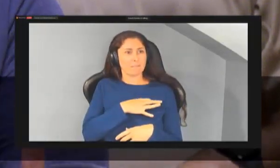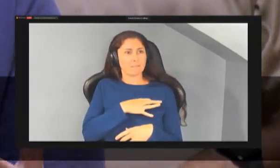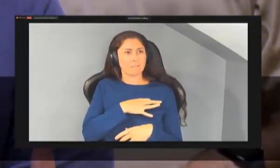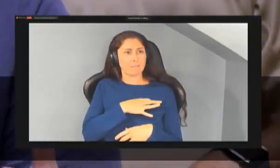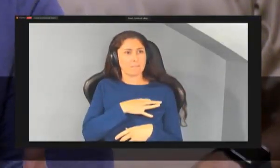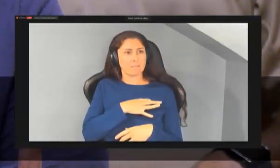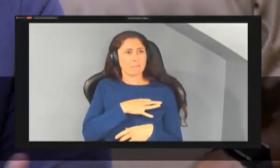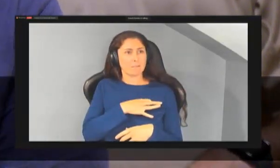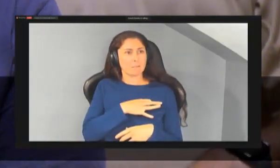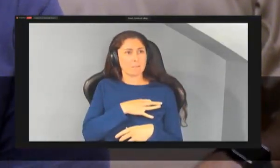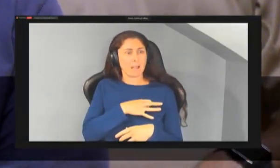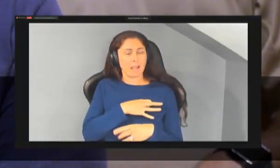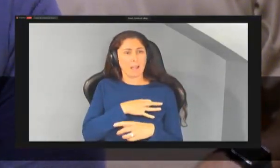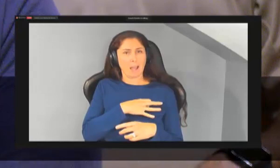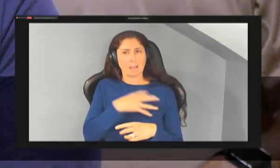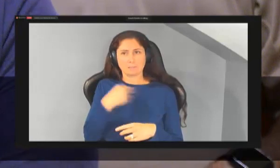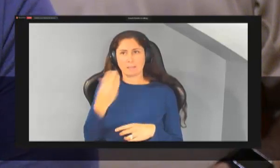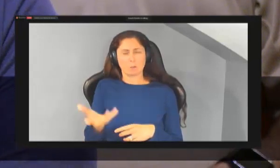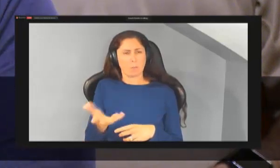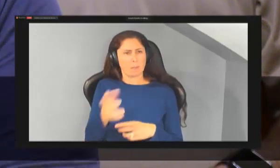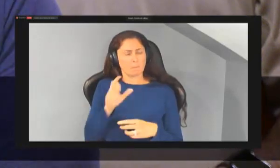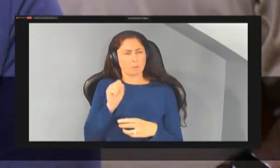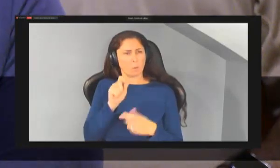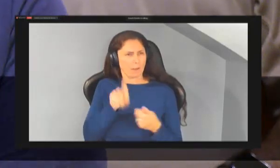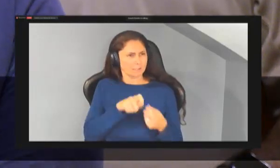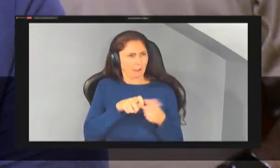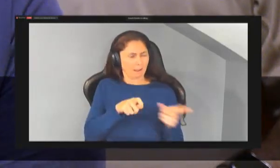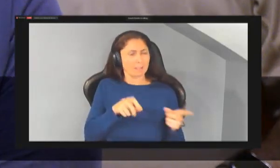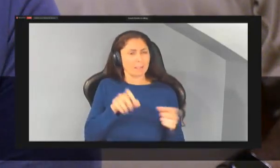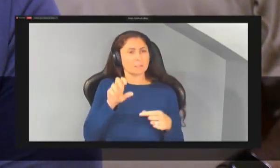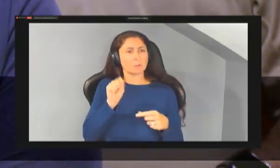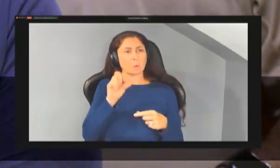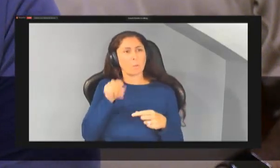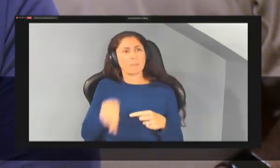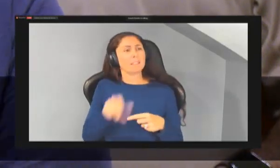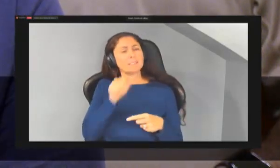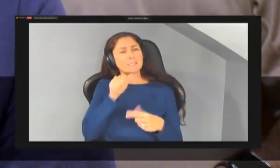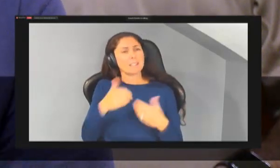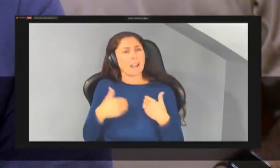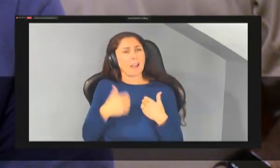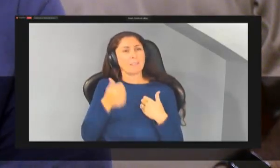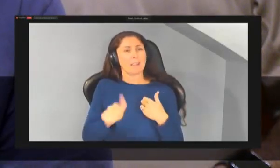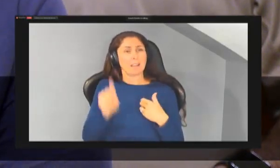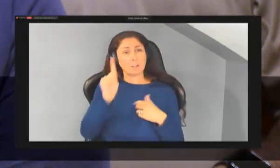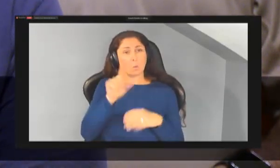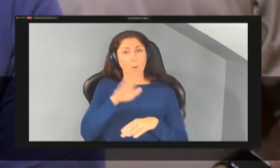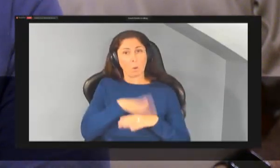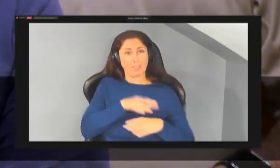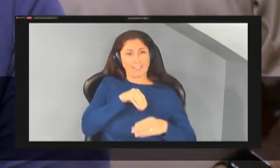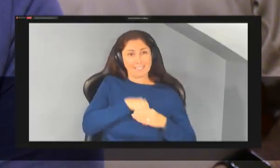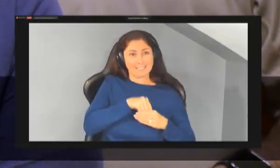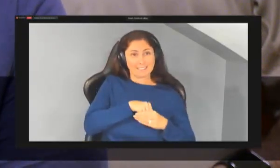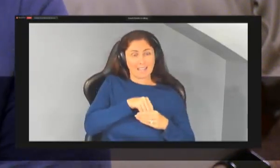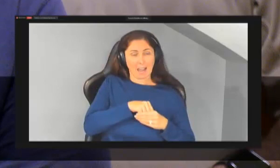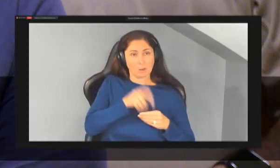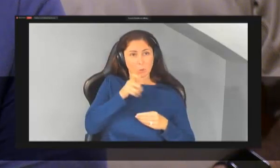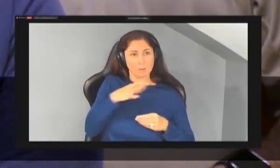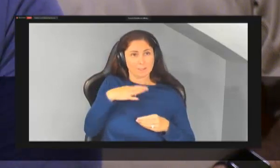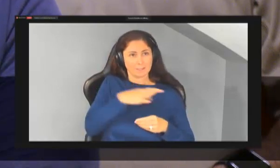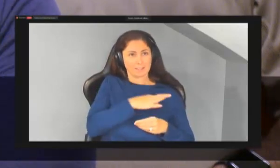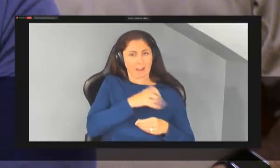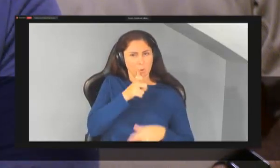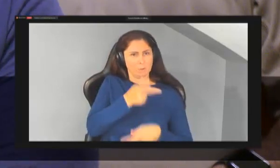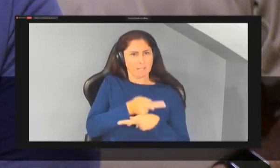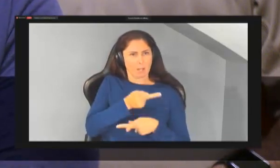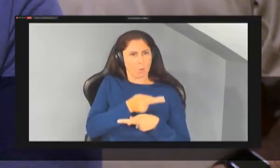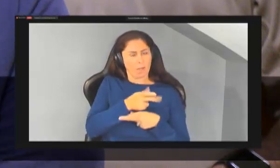is given to them. Yeah, exactly. And this didn't have anyone on the inside who was staffed who was dealing with it, so it